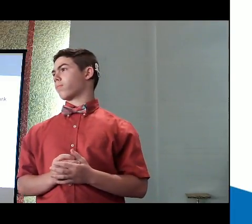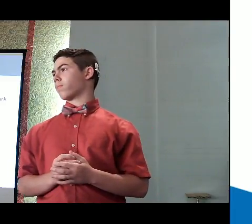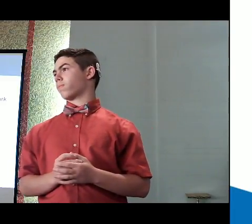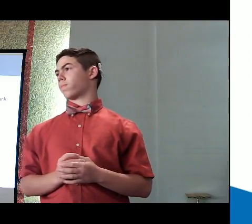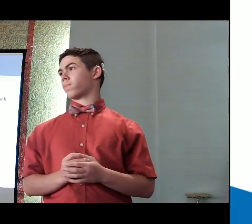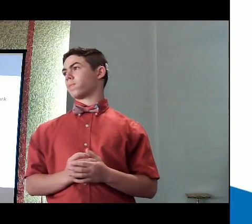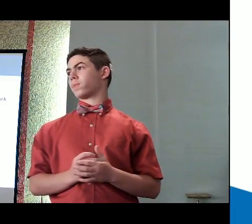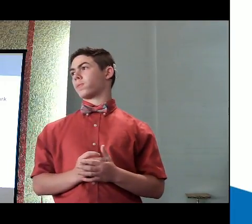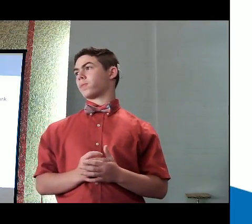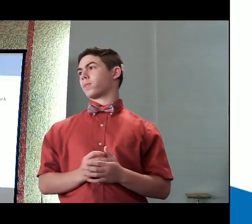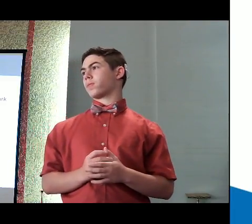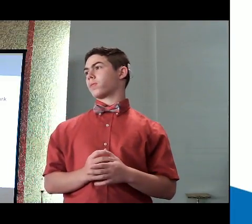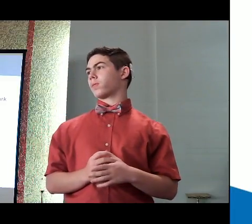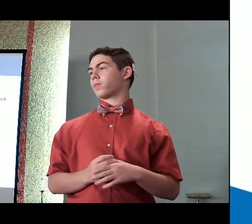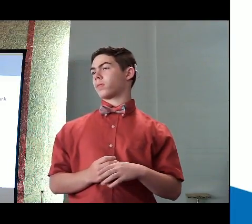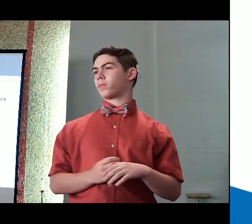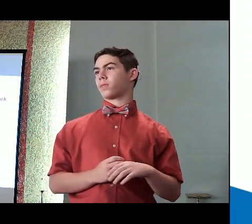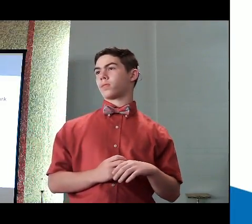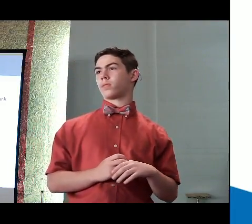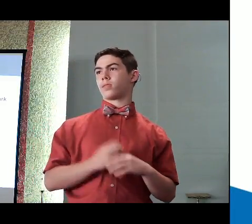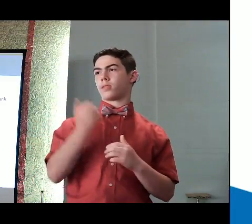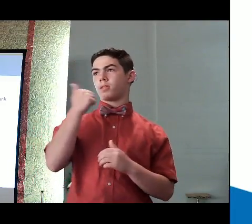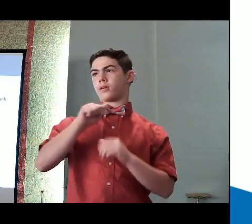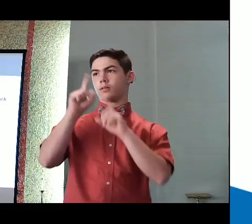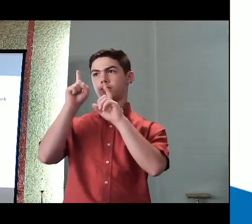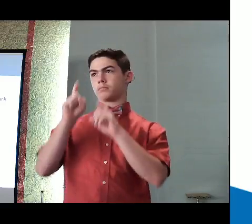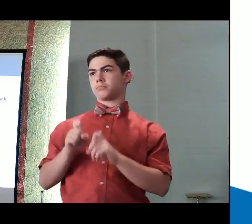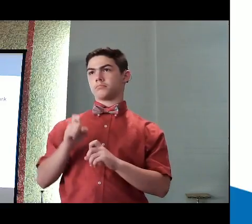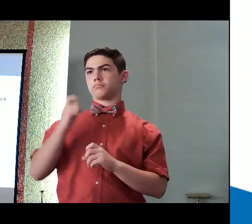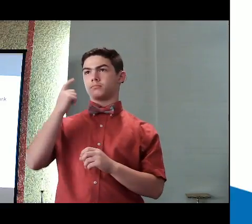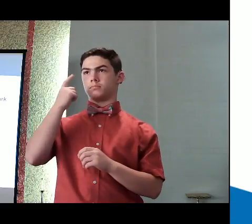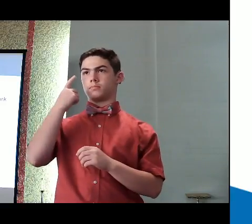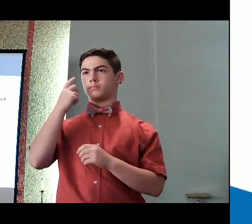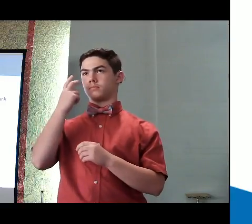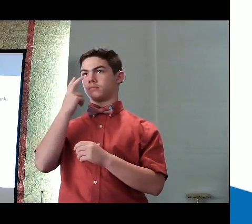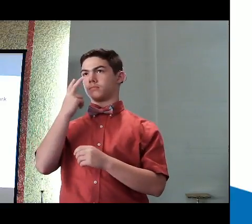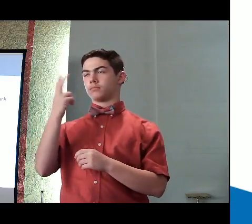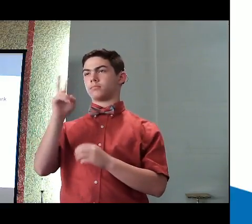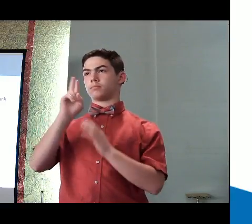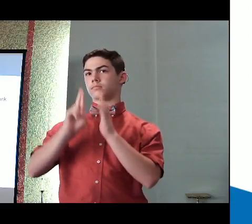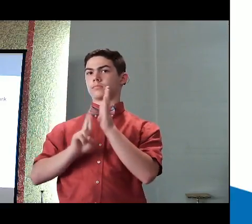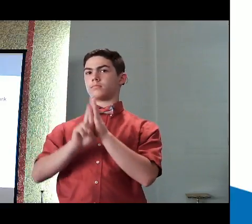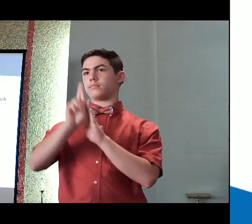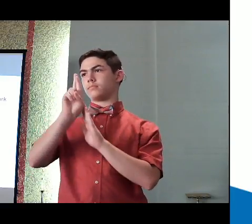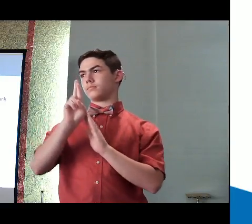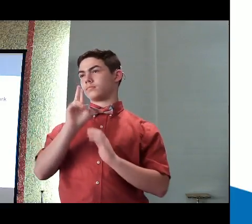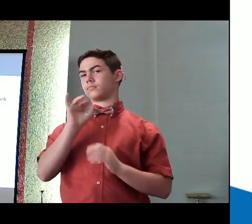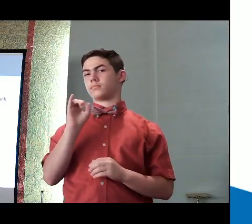about Relationship Matters, speak to our brother Rob Young, and he can fill you in with more information about that.